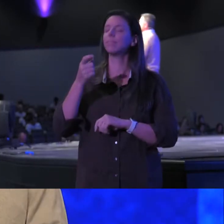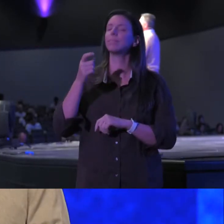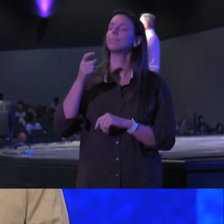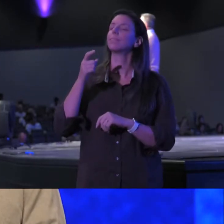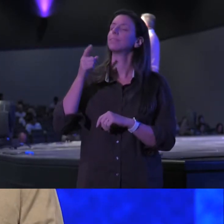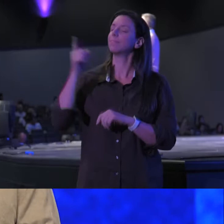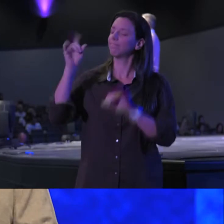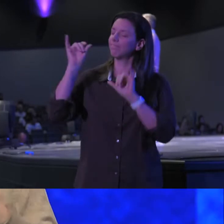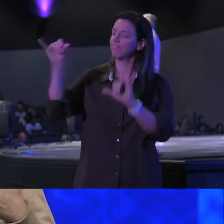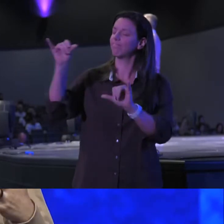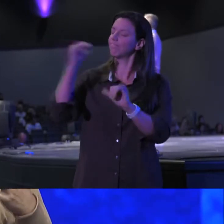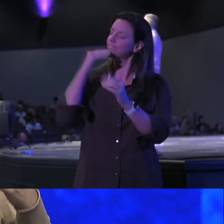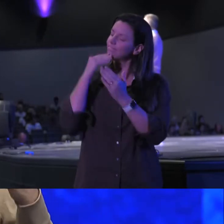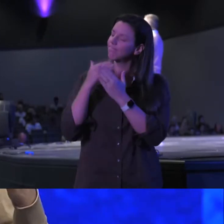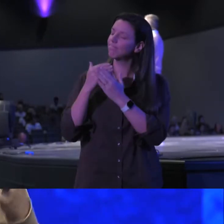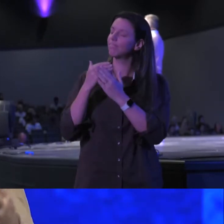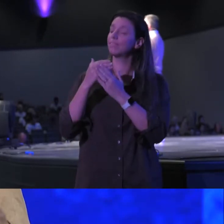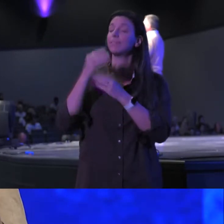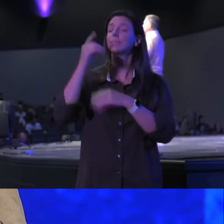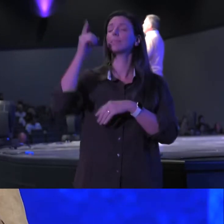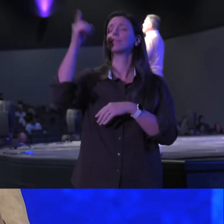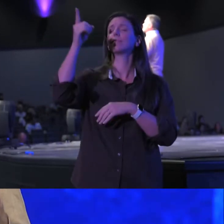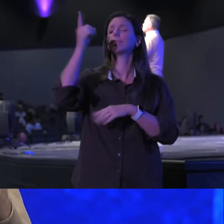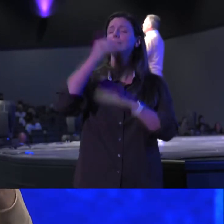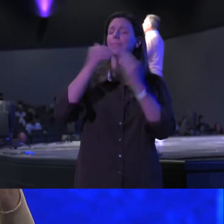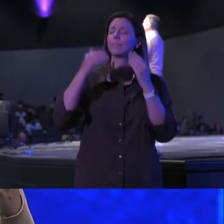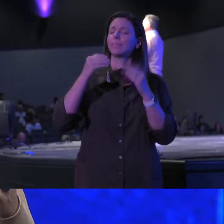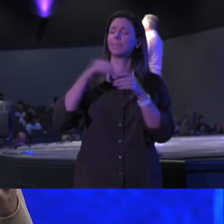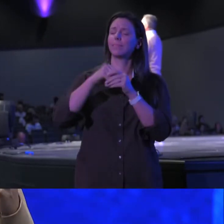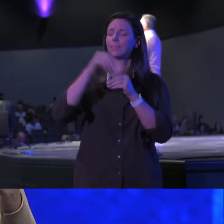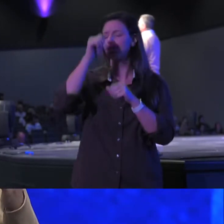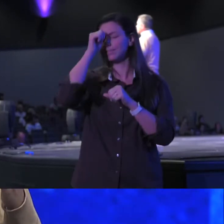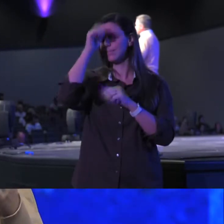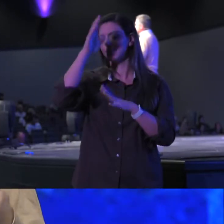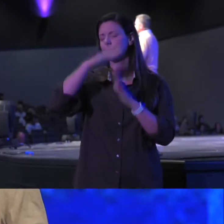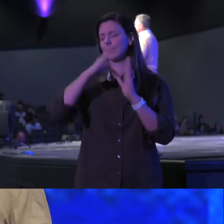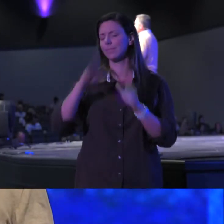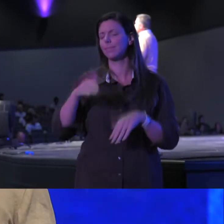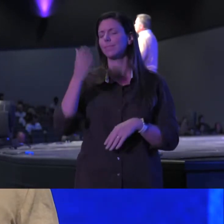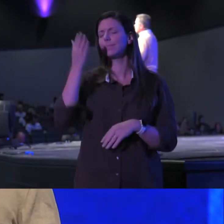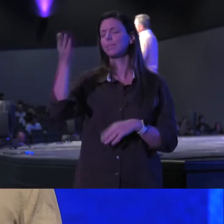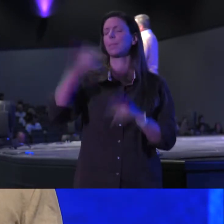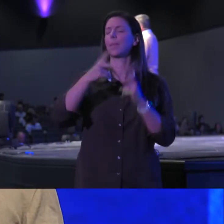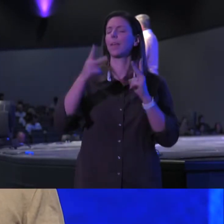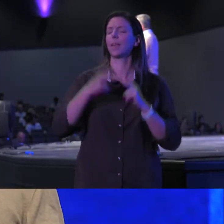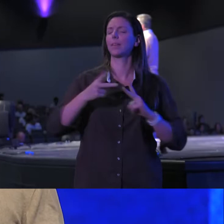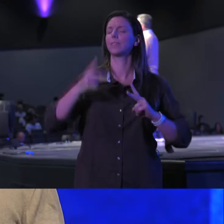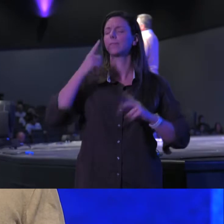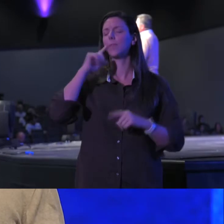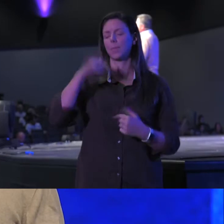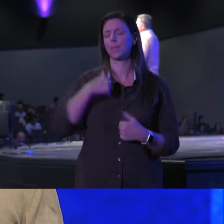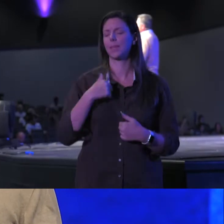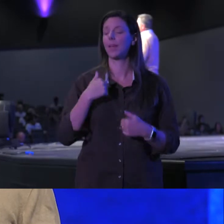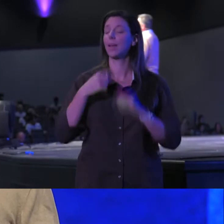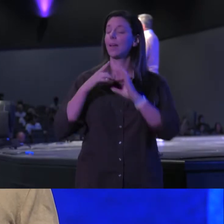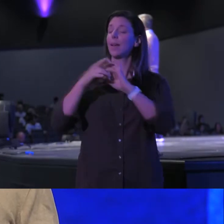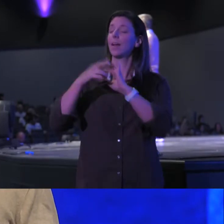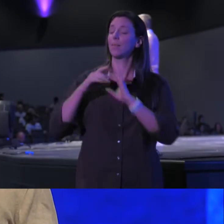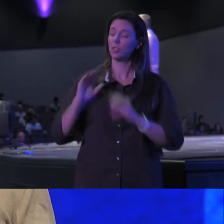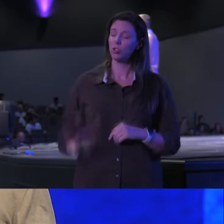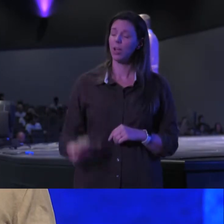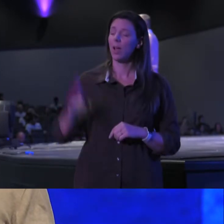house, there is a place for me. I'm a child of the King. Yes,